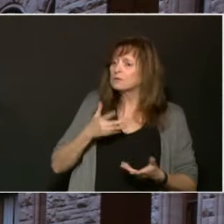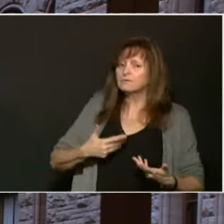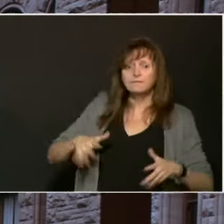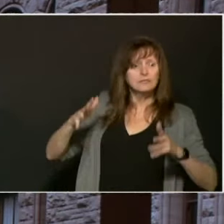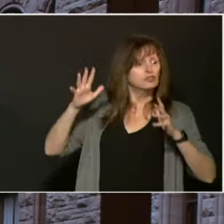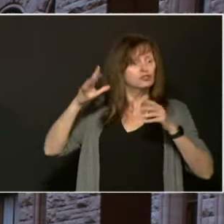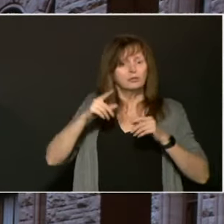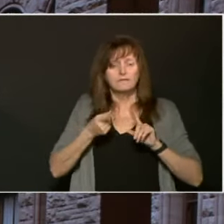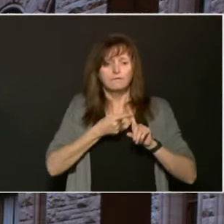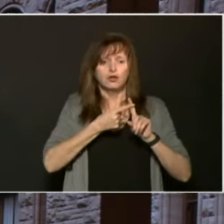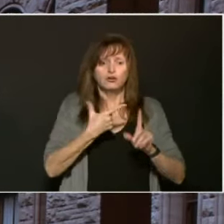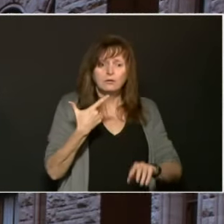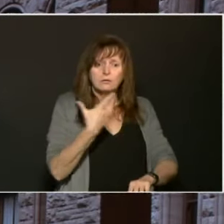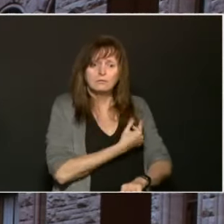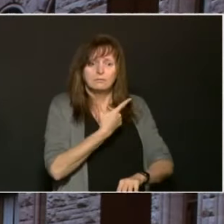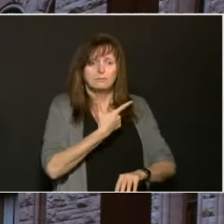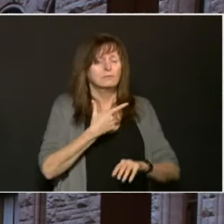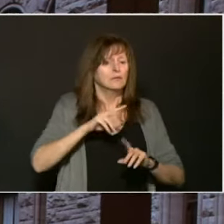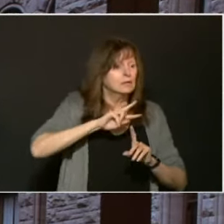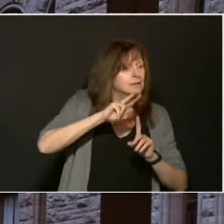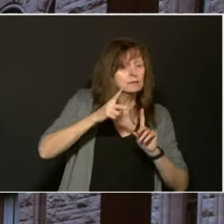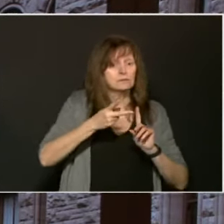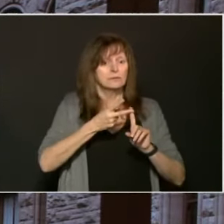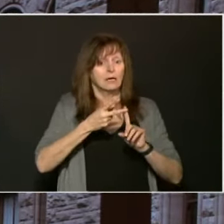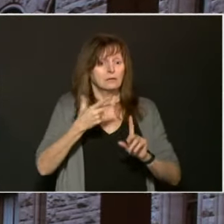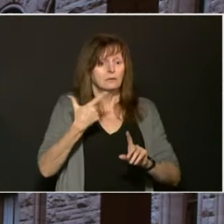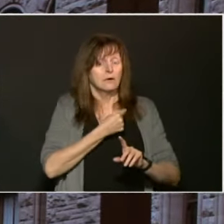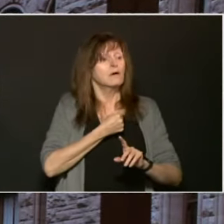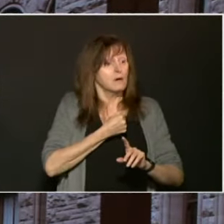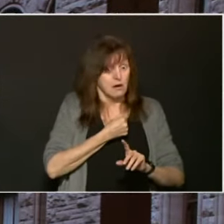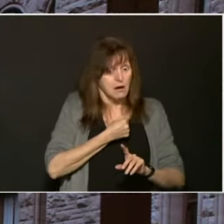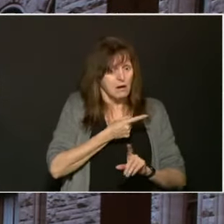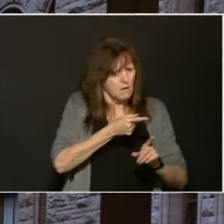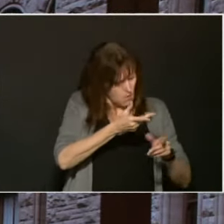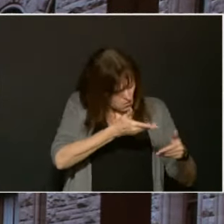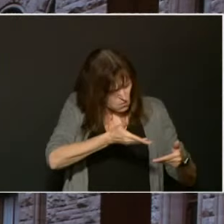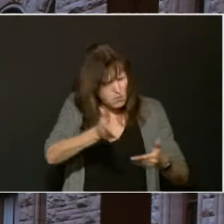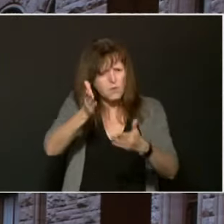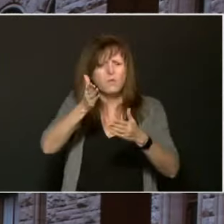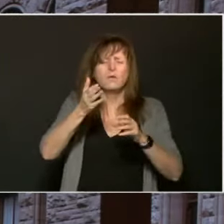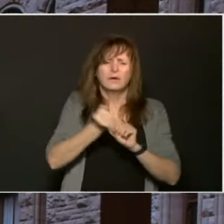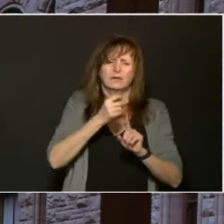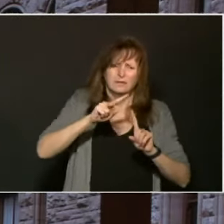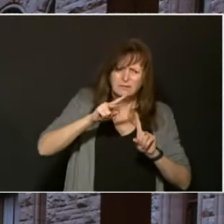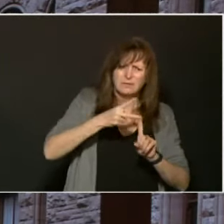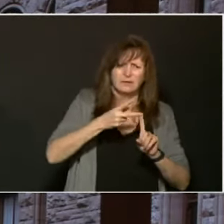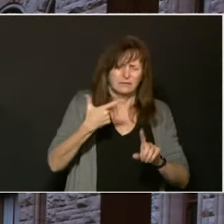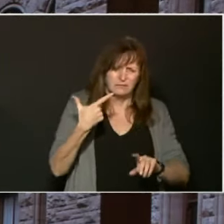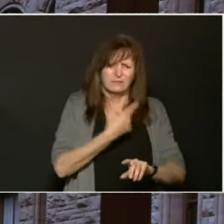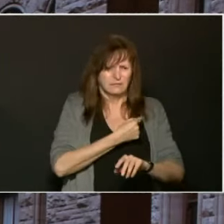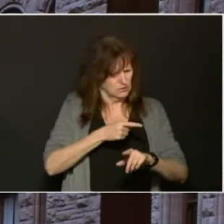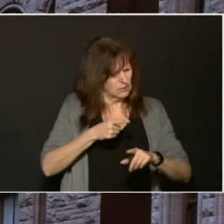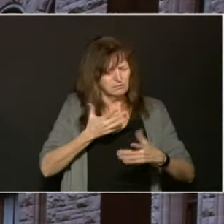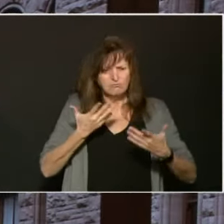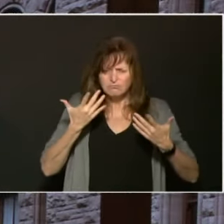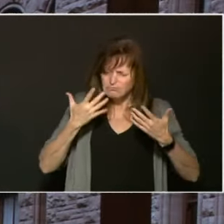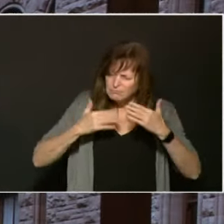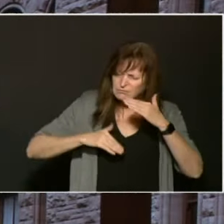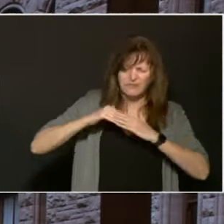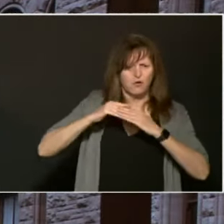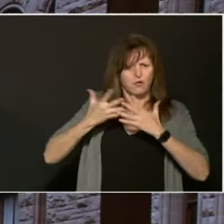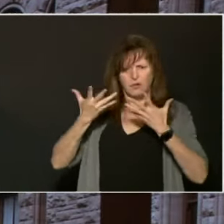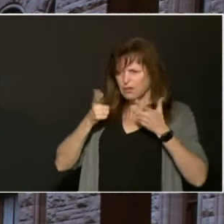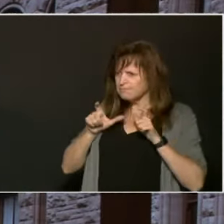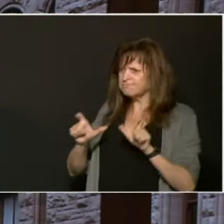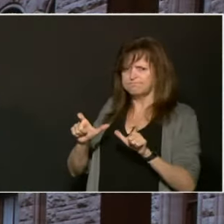second dose as soon as you are eligible in order to ensure maximum protection against COVID-19. And with